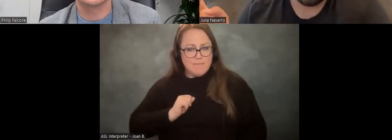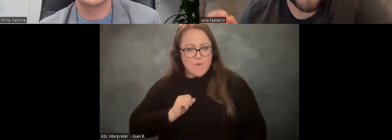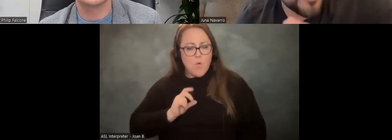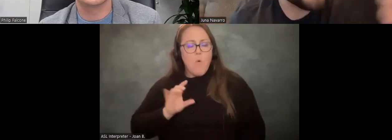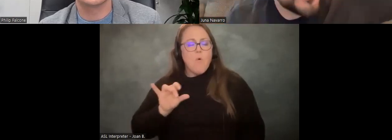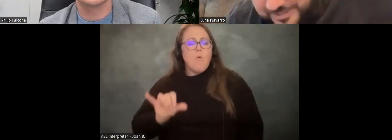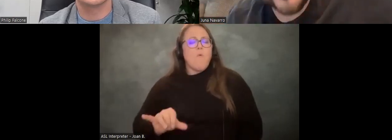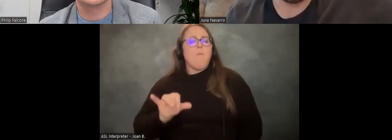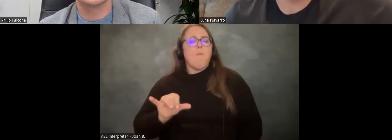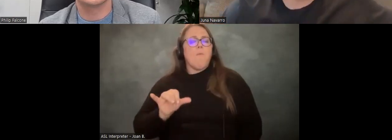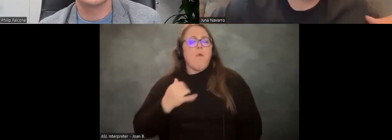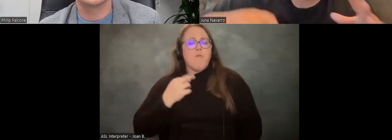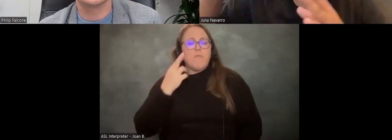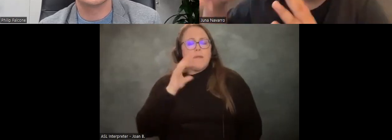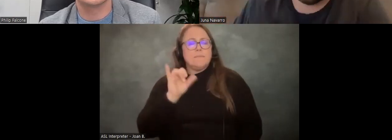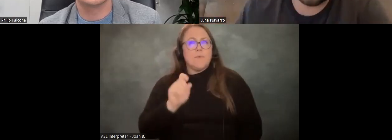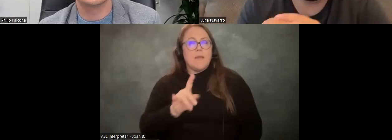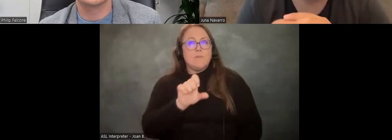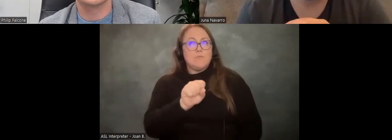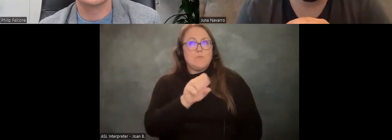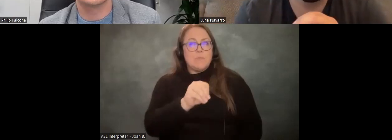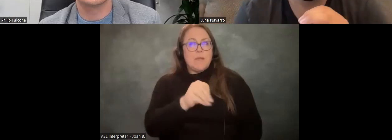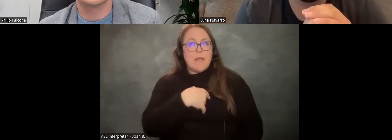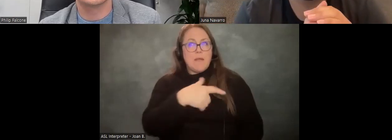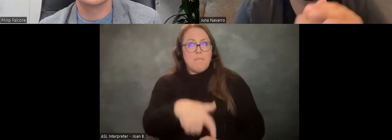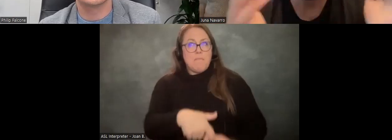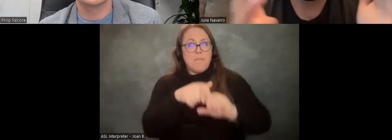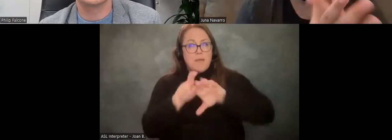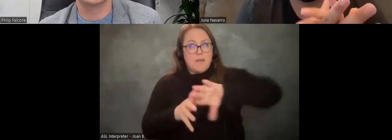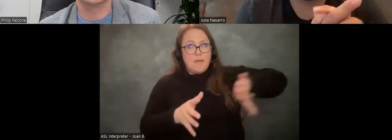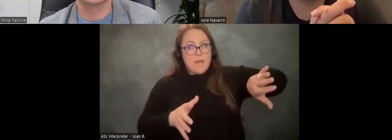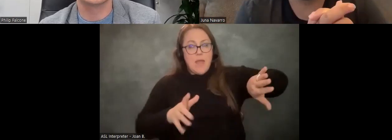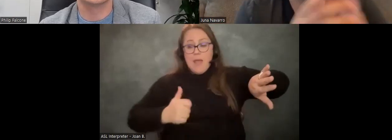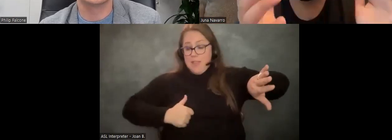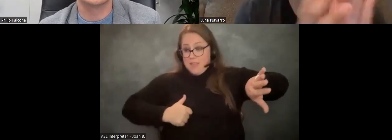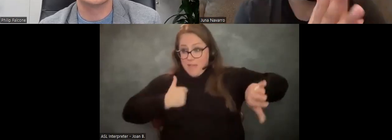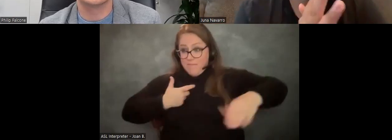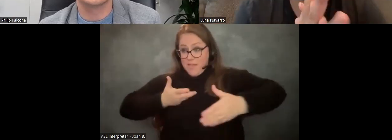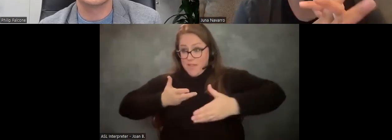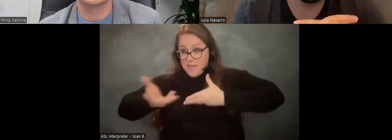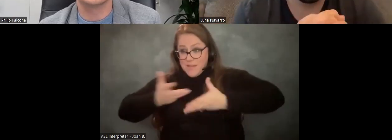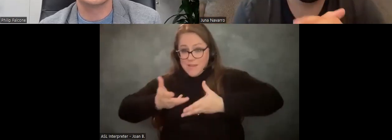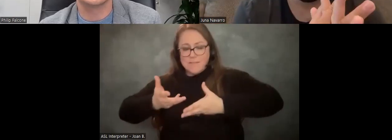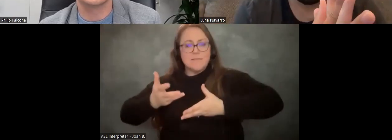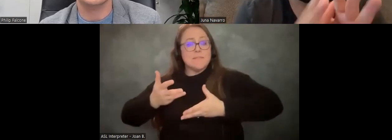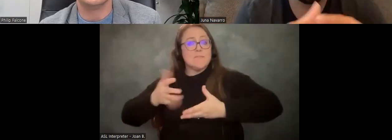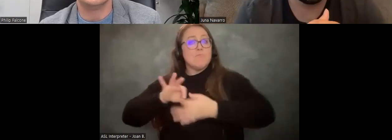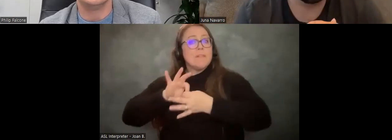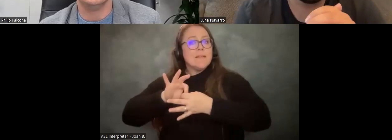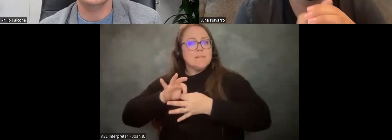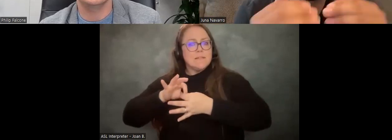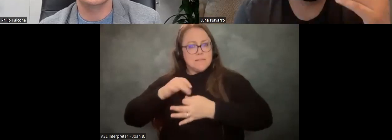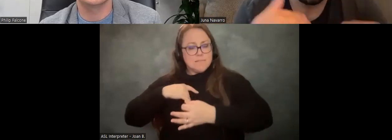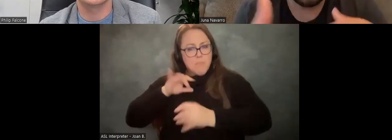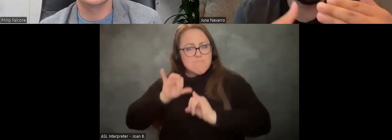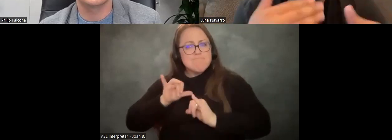you know what? Let me put this social media thing aside. Let me focus on real person interactions and let me get out there. So I started to build relationships with nonprofits here